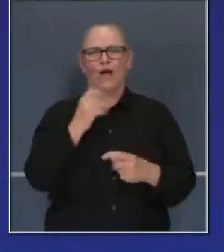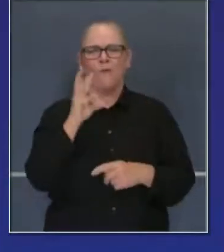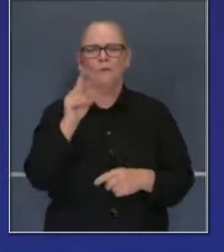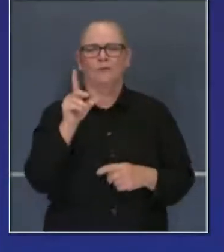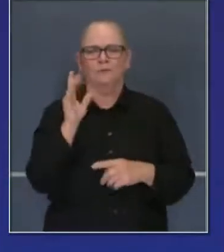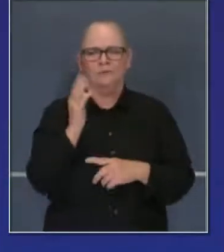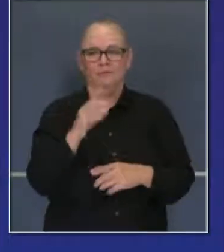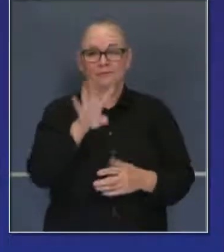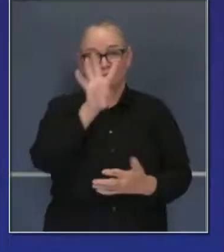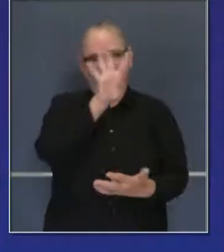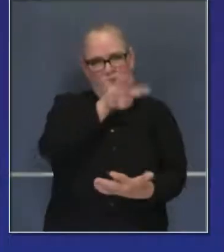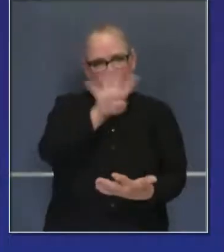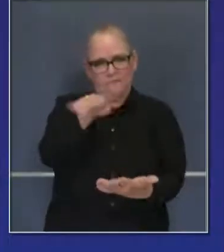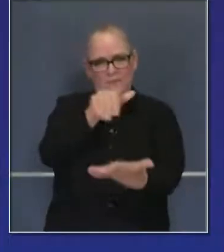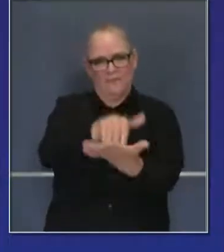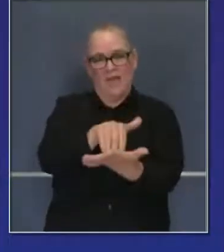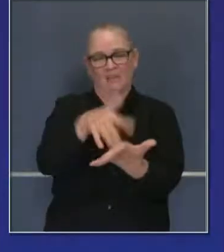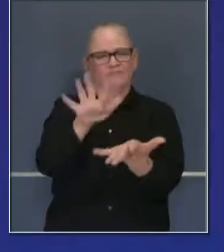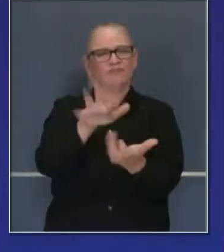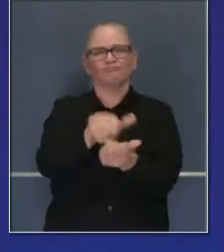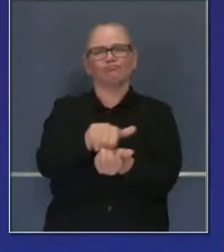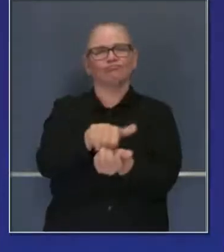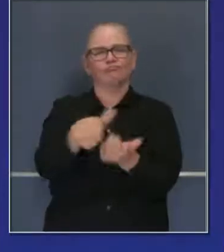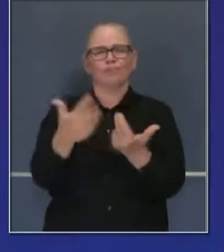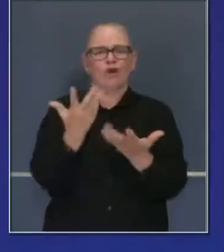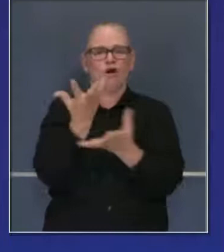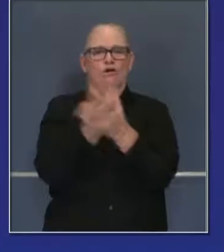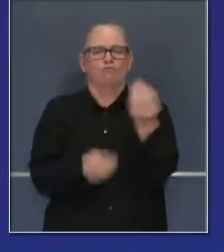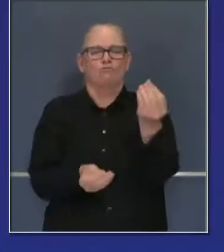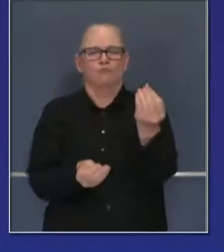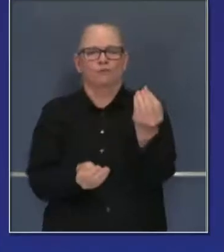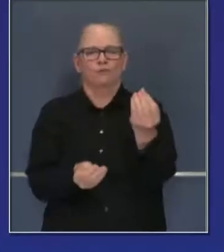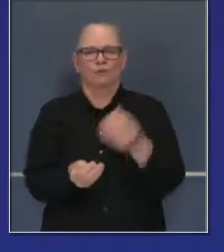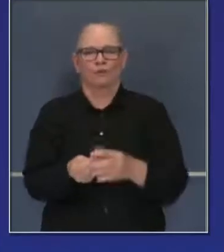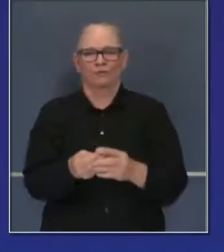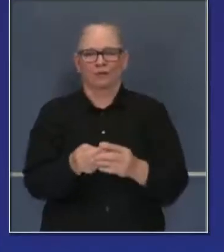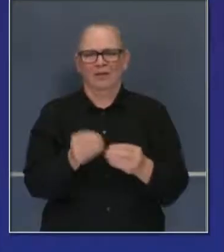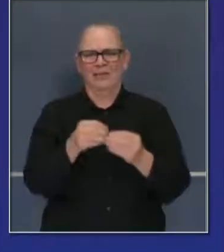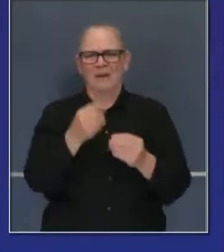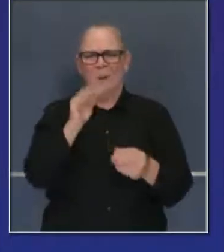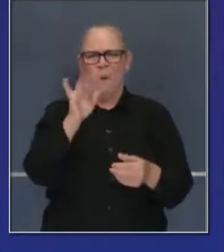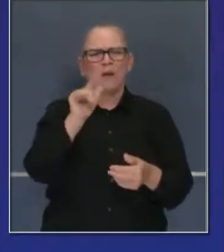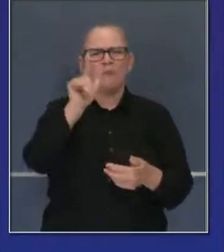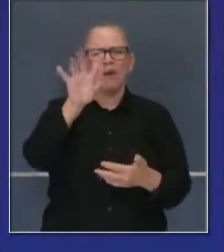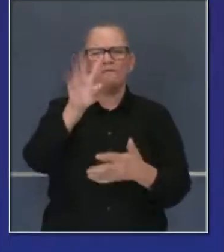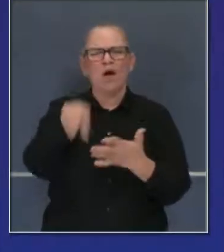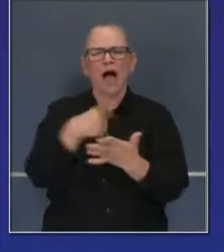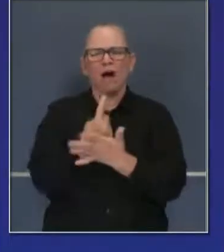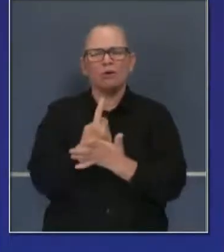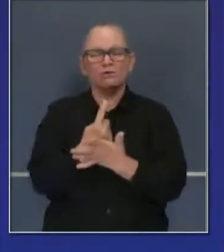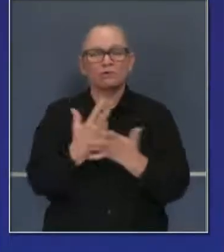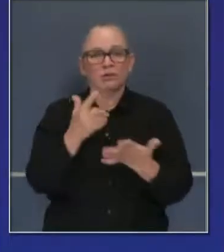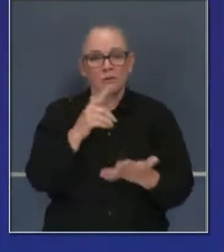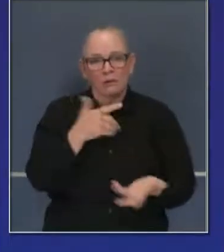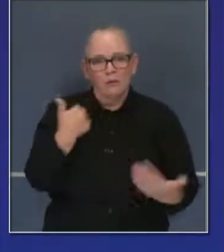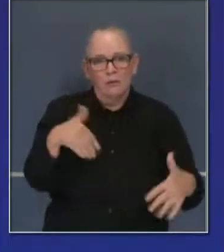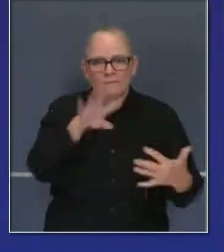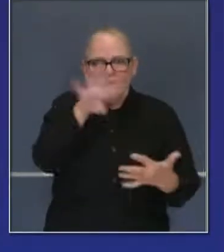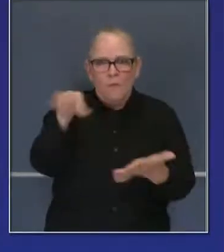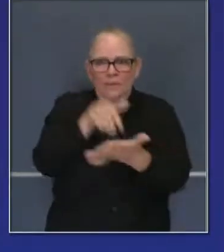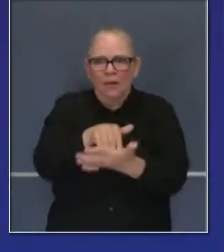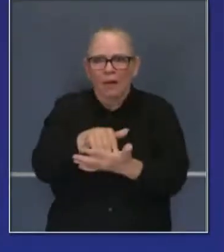44,000 acres were burned in just a 24-hour period along the coast. Again, if you were ever in